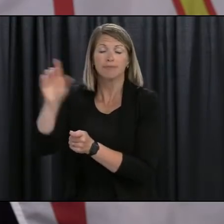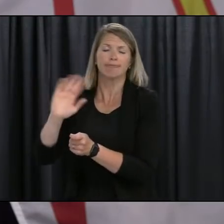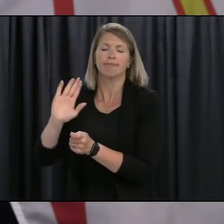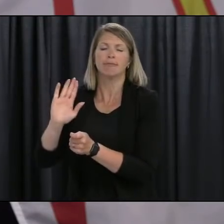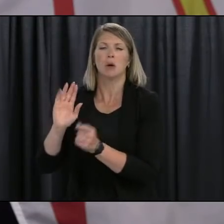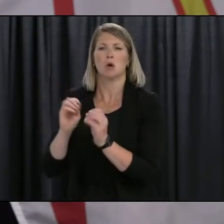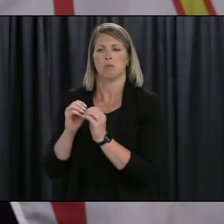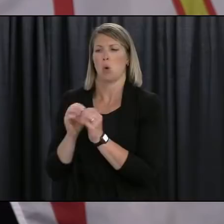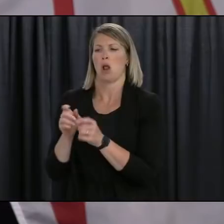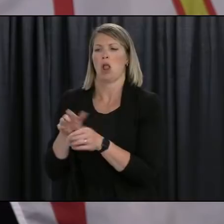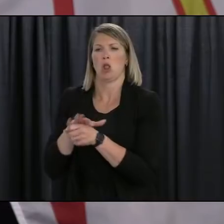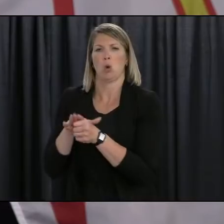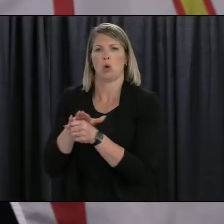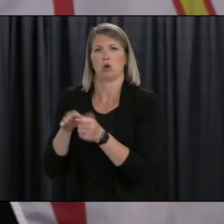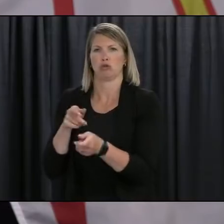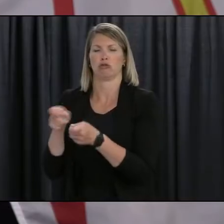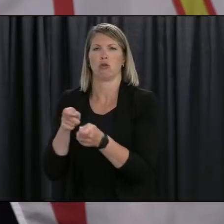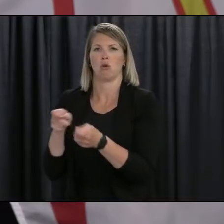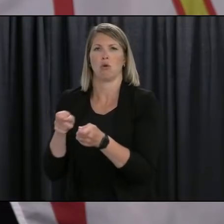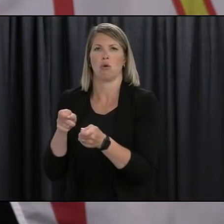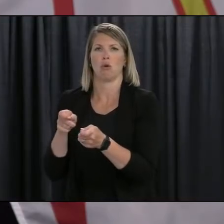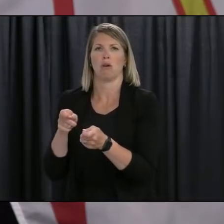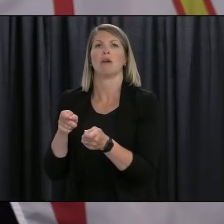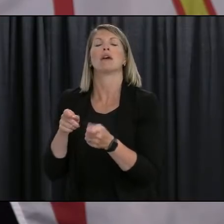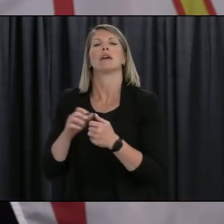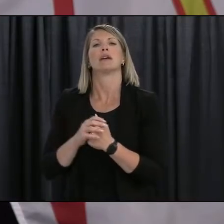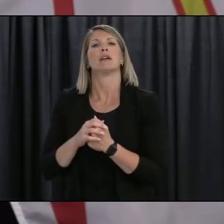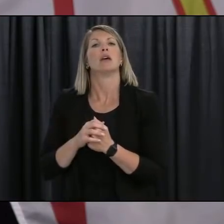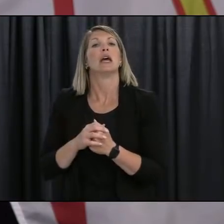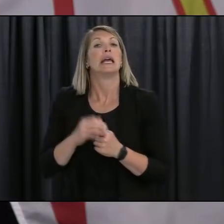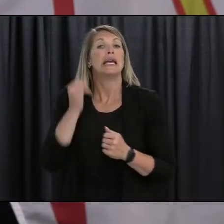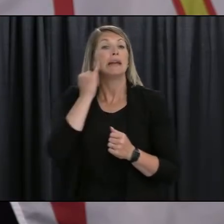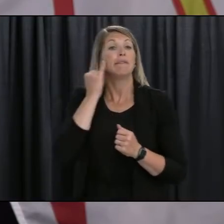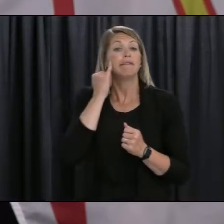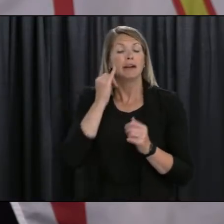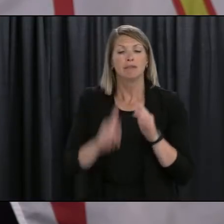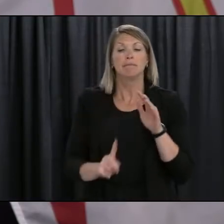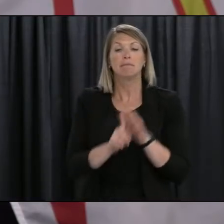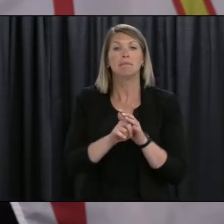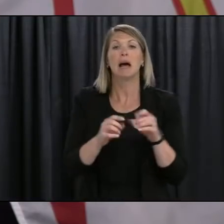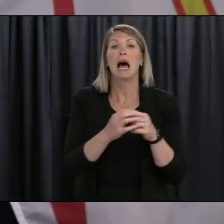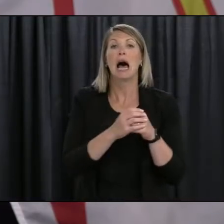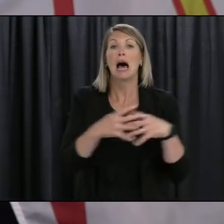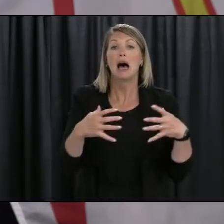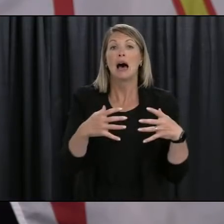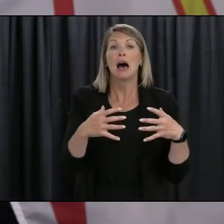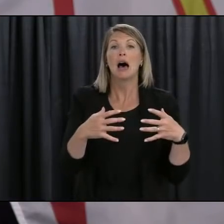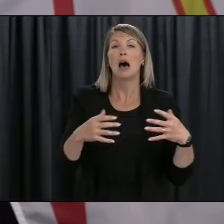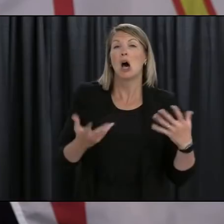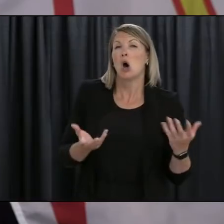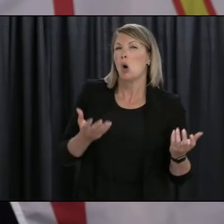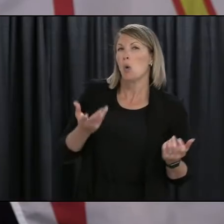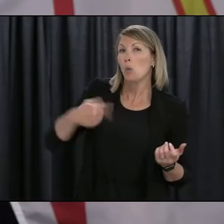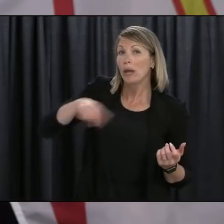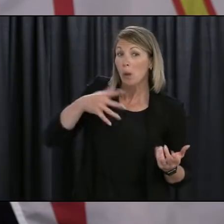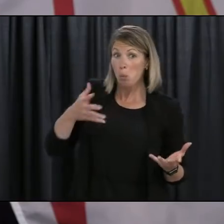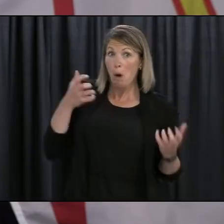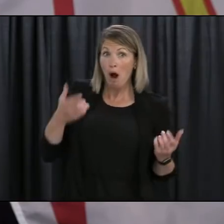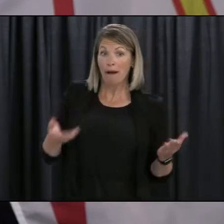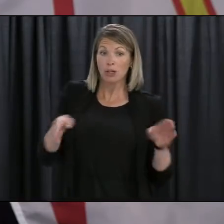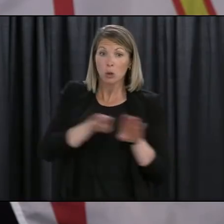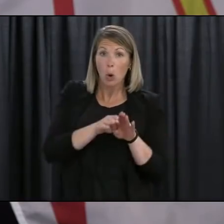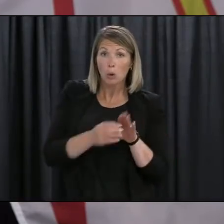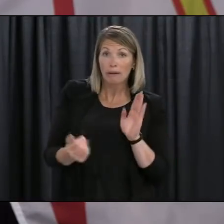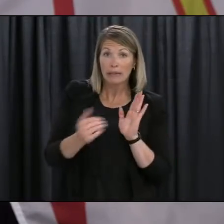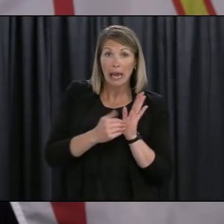we start to see more cases that we'll shut down again, because I don't think there's an appetite for anybody to really go there again. But, I mean, if